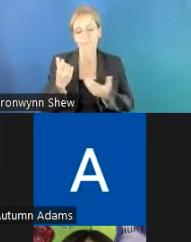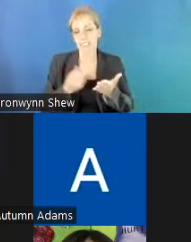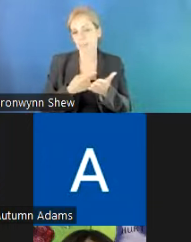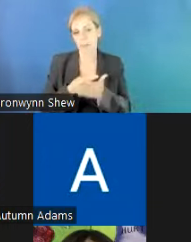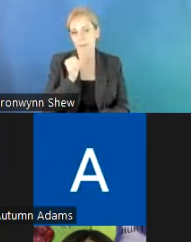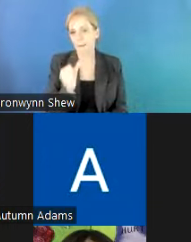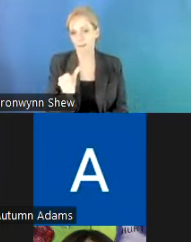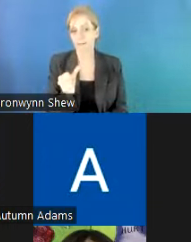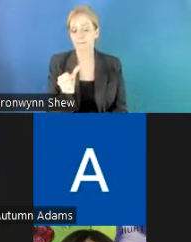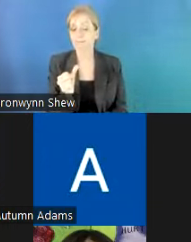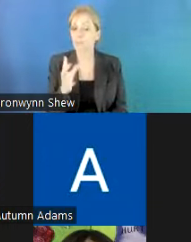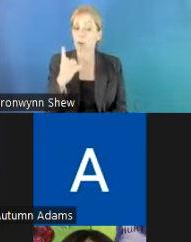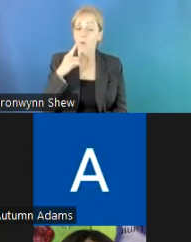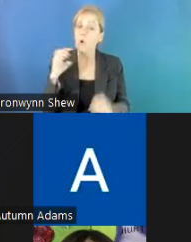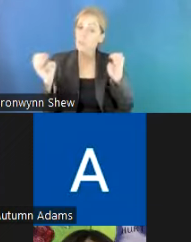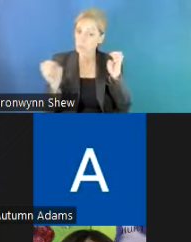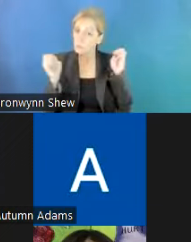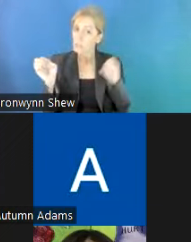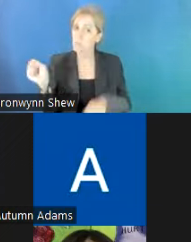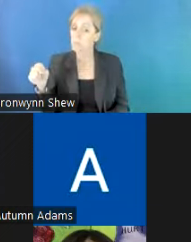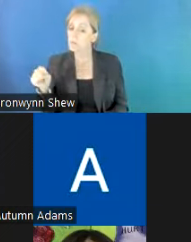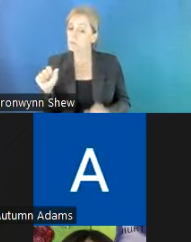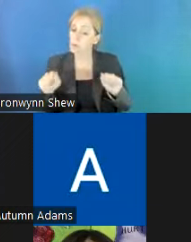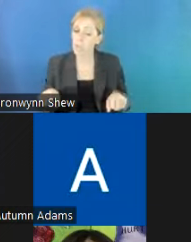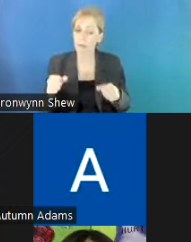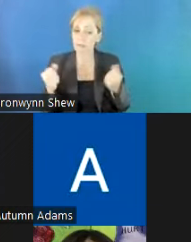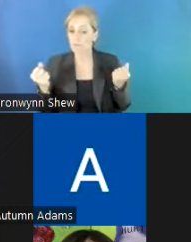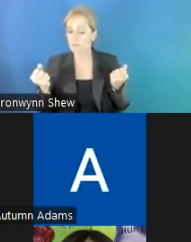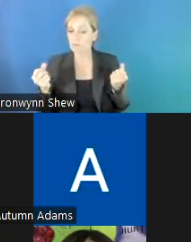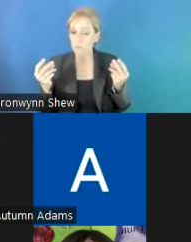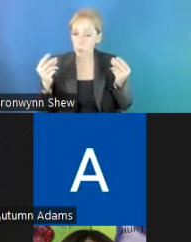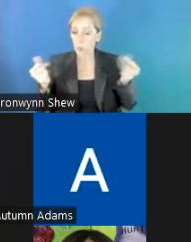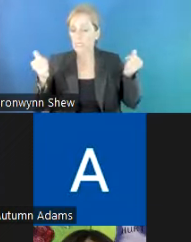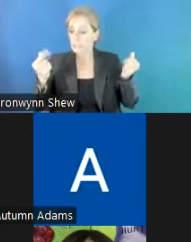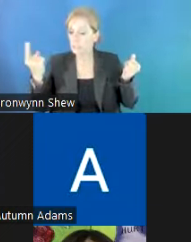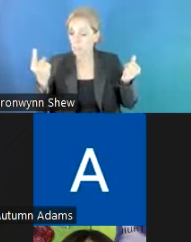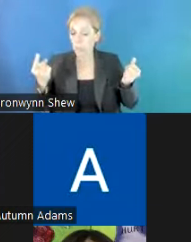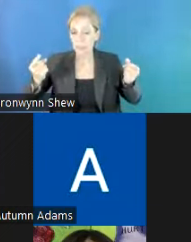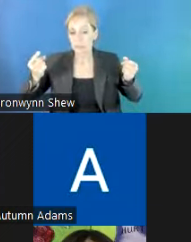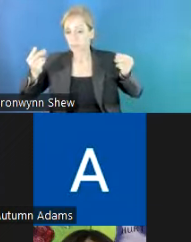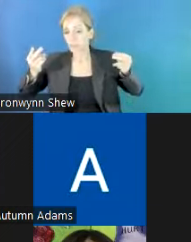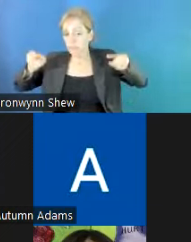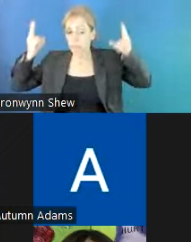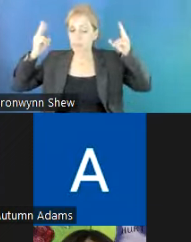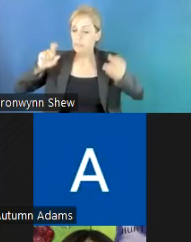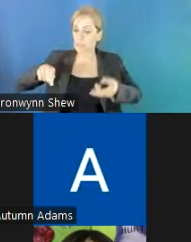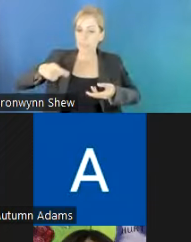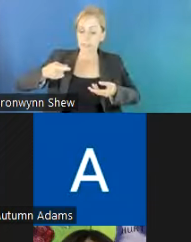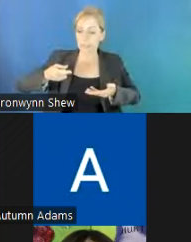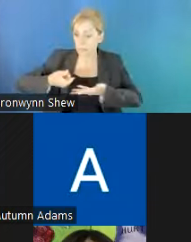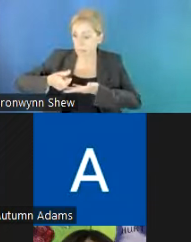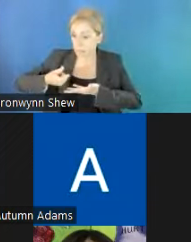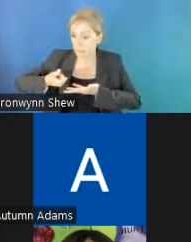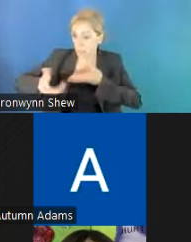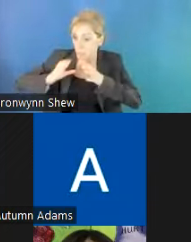in emergency, quick situations, like if something needs to be, some service needs to be provided now, then